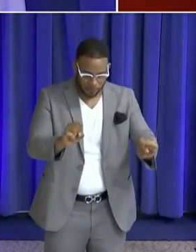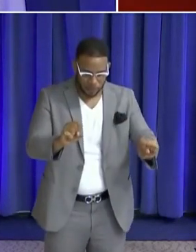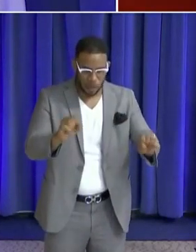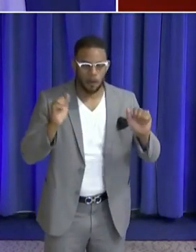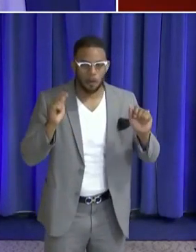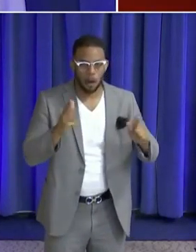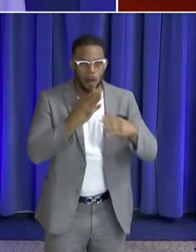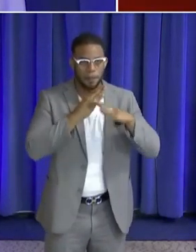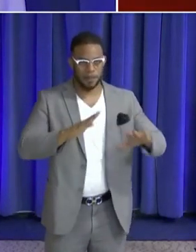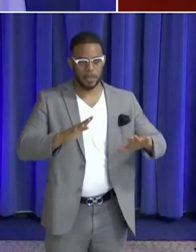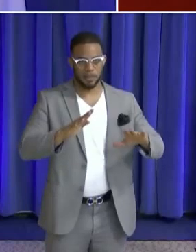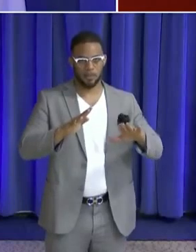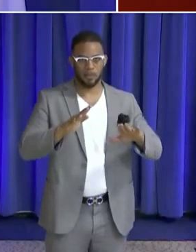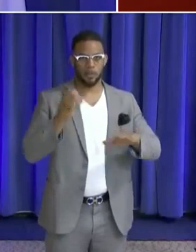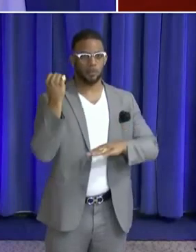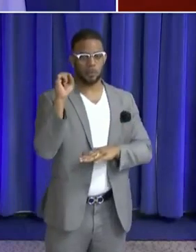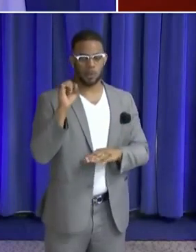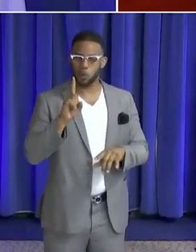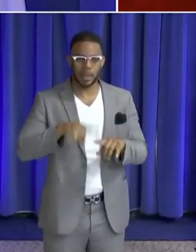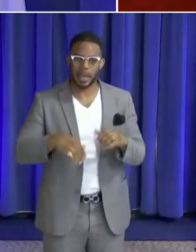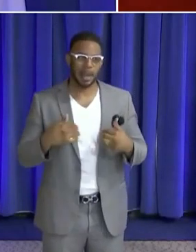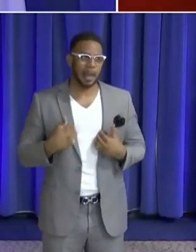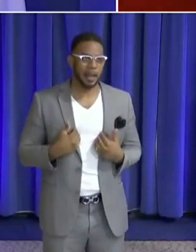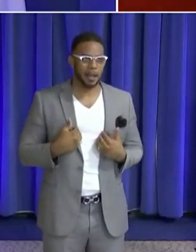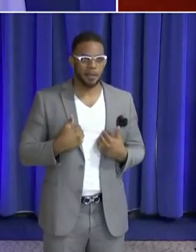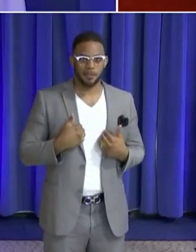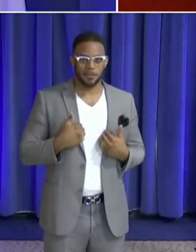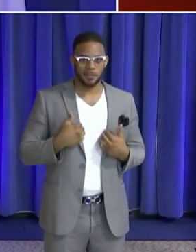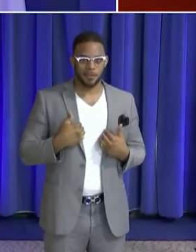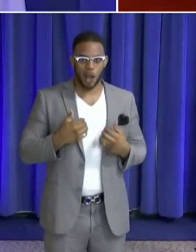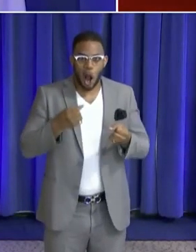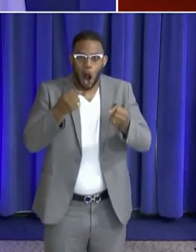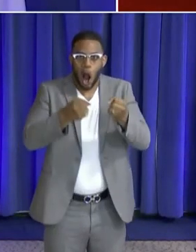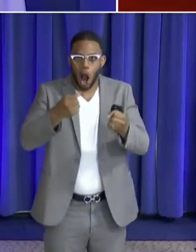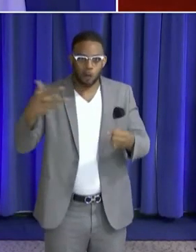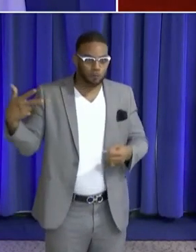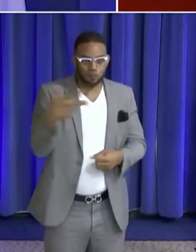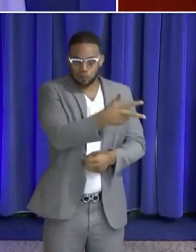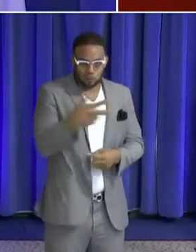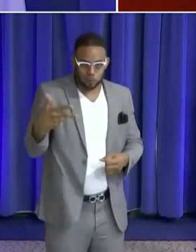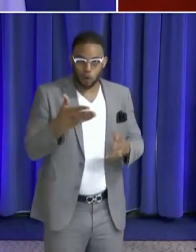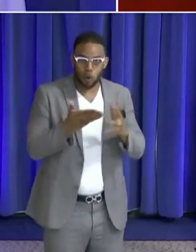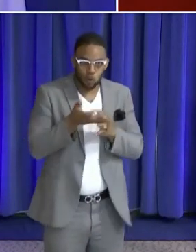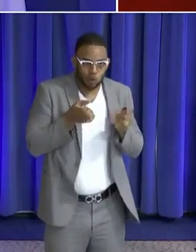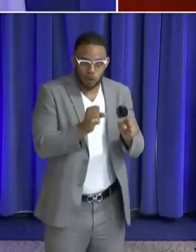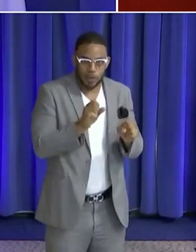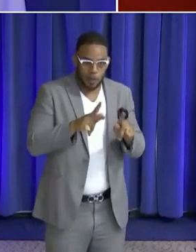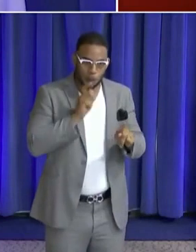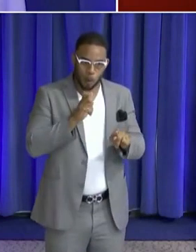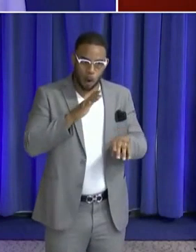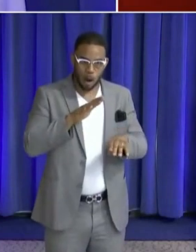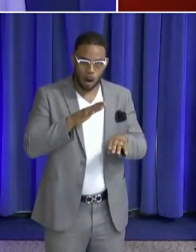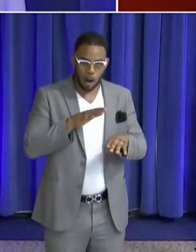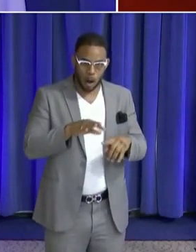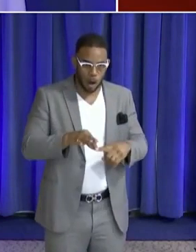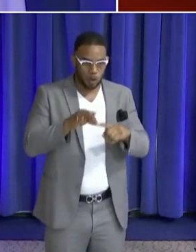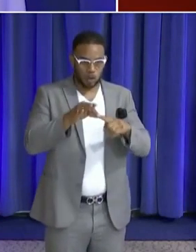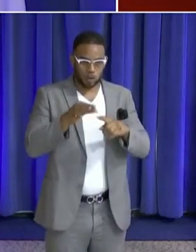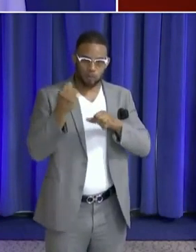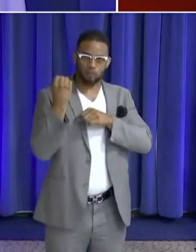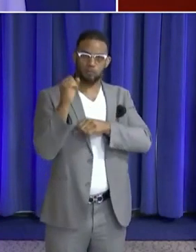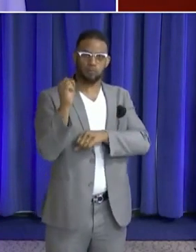of the peaceful demonstrators. You cannot have vehicles moving through people who are almost